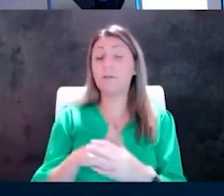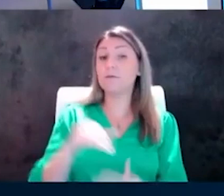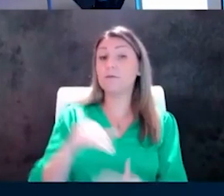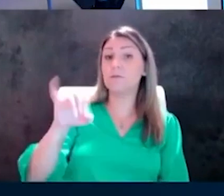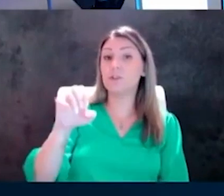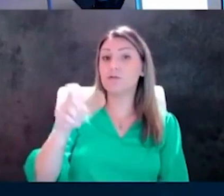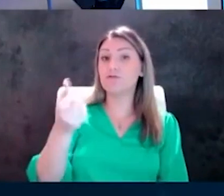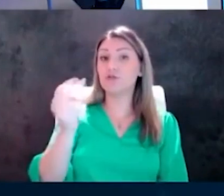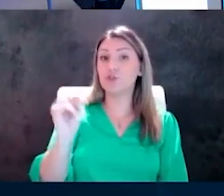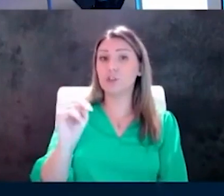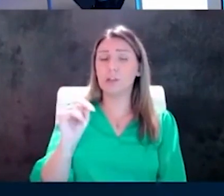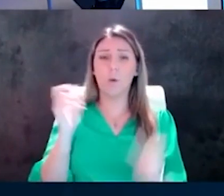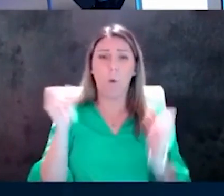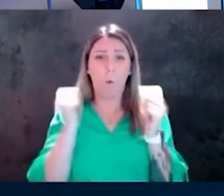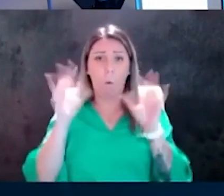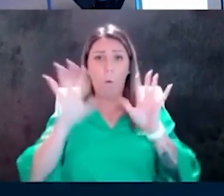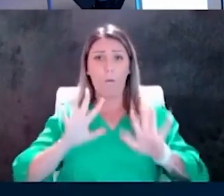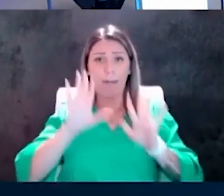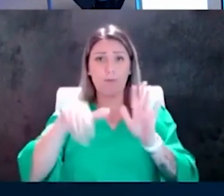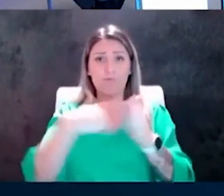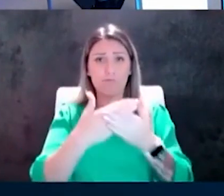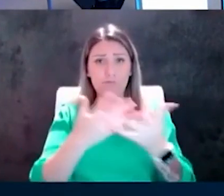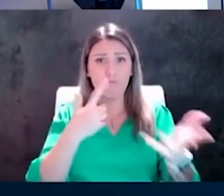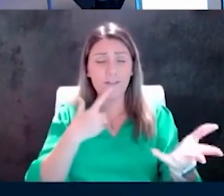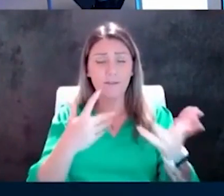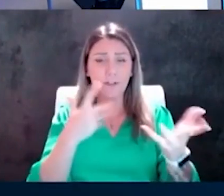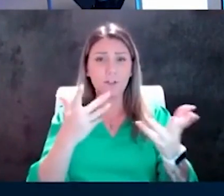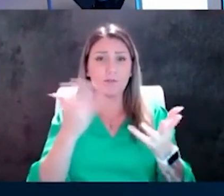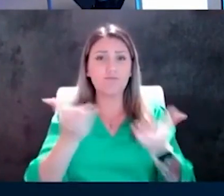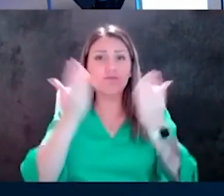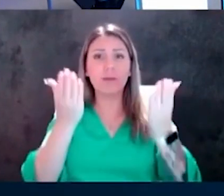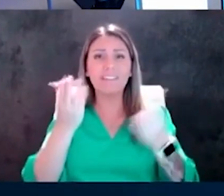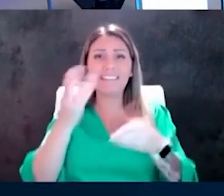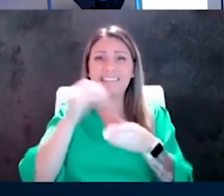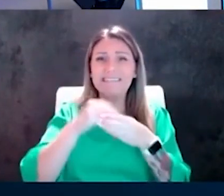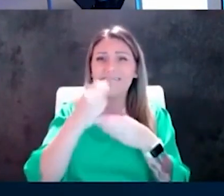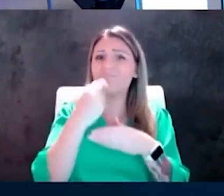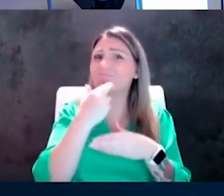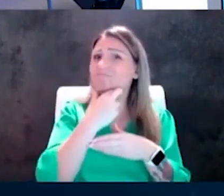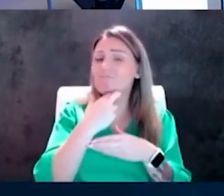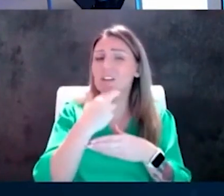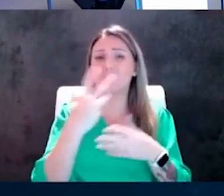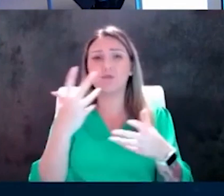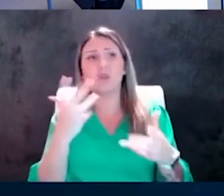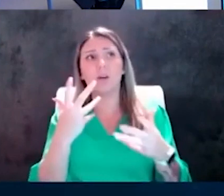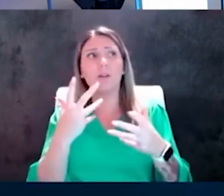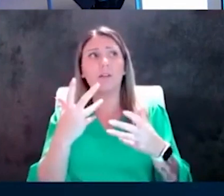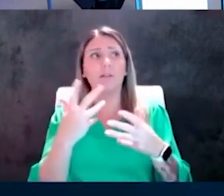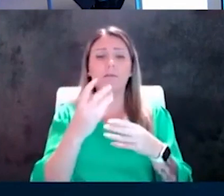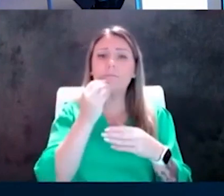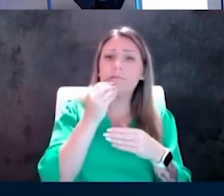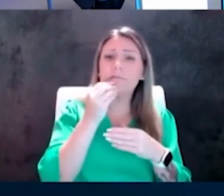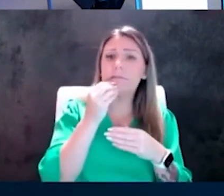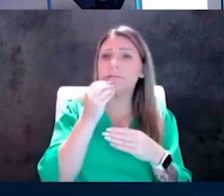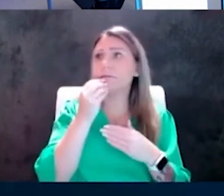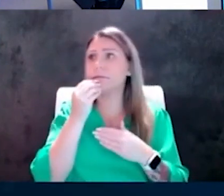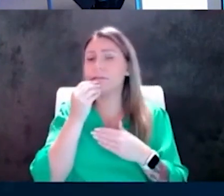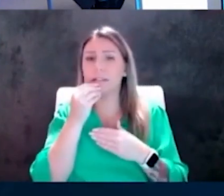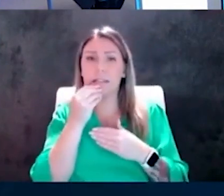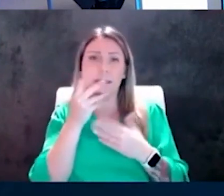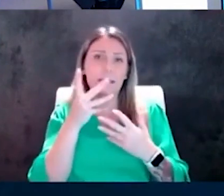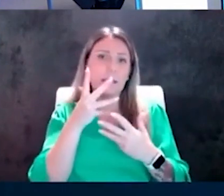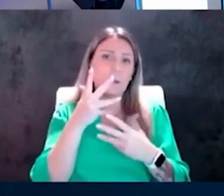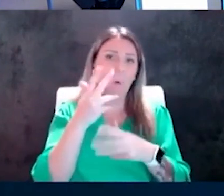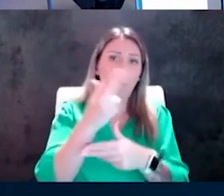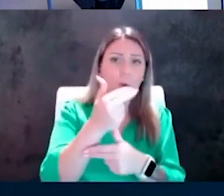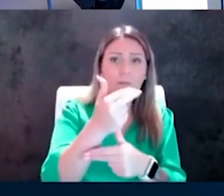weather coming on, what are your recommendations about indoor dining at restaurants or indoor dining and parties at hotel dining rooms with large